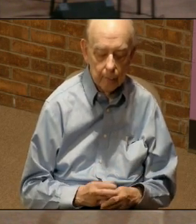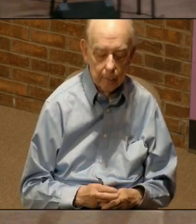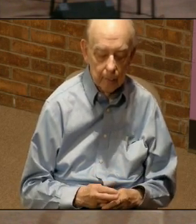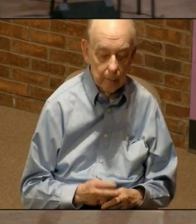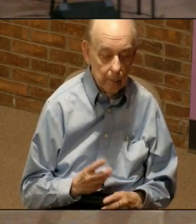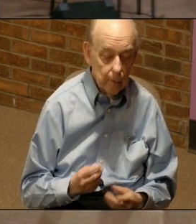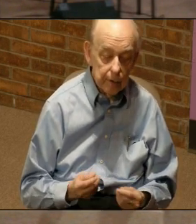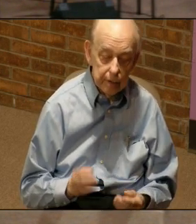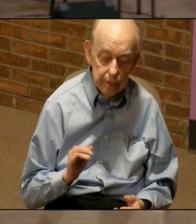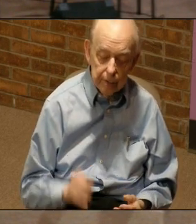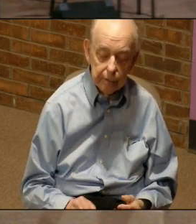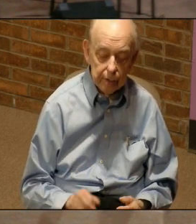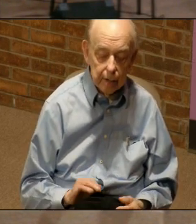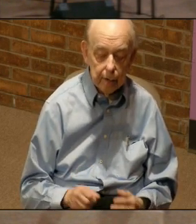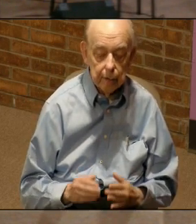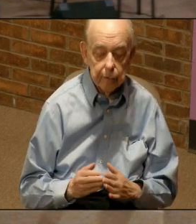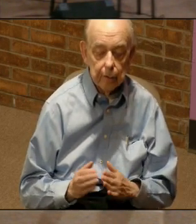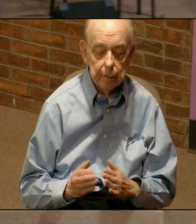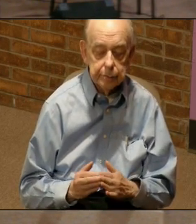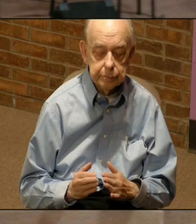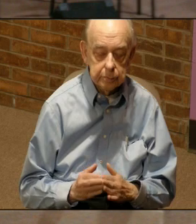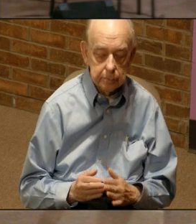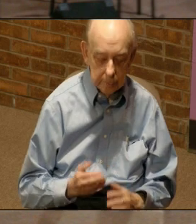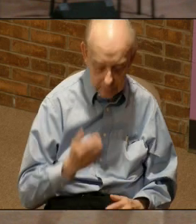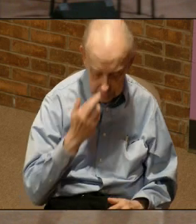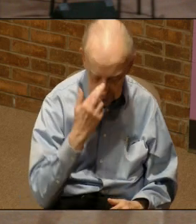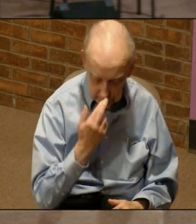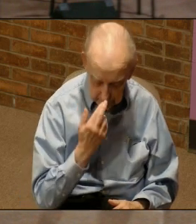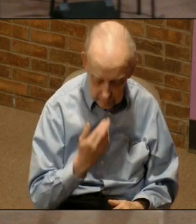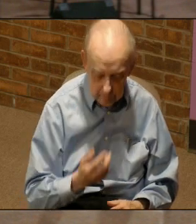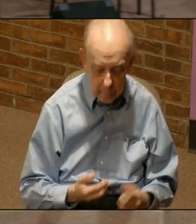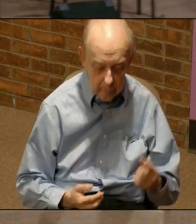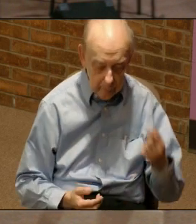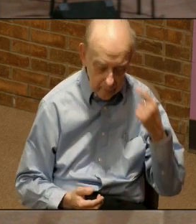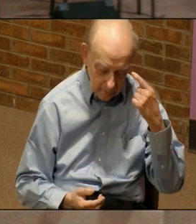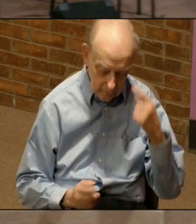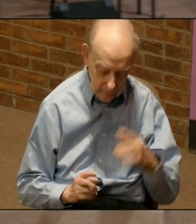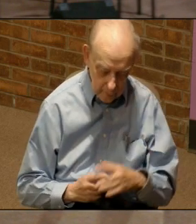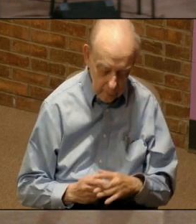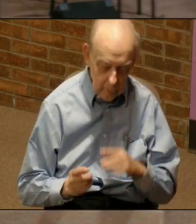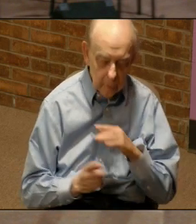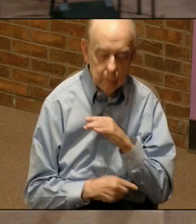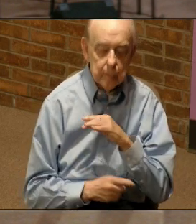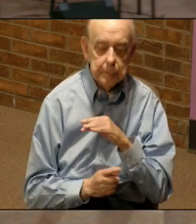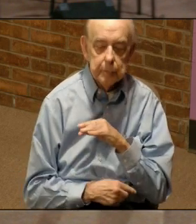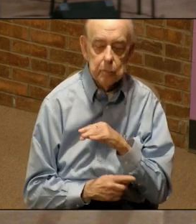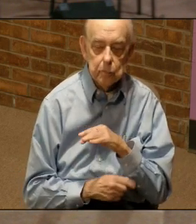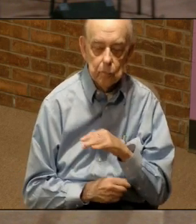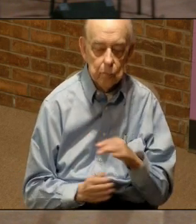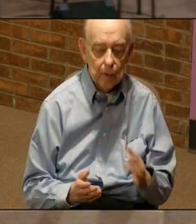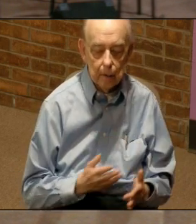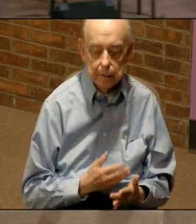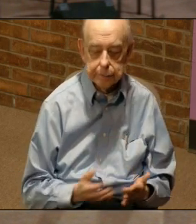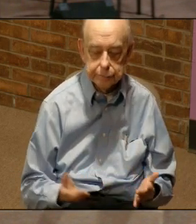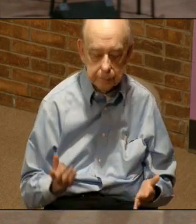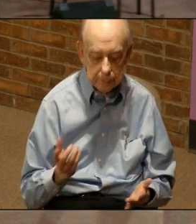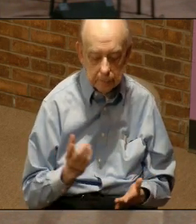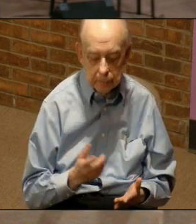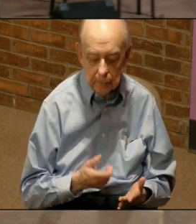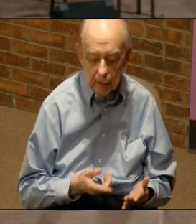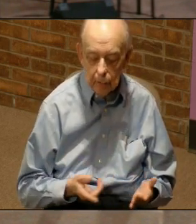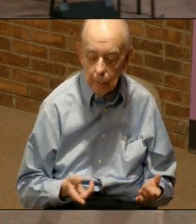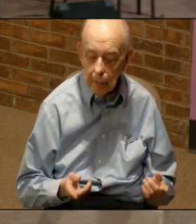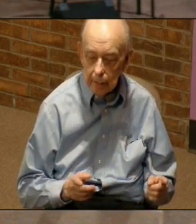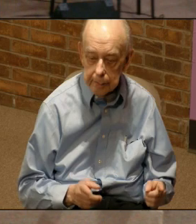in Jerusalem. And so the Roman government came in and started persecuting and everything. And guess what they ended up